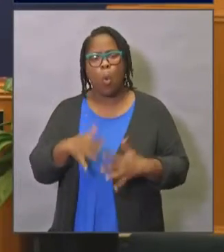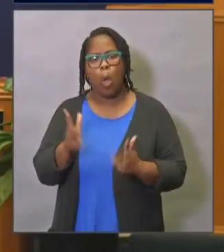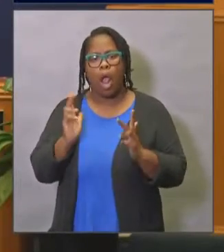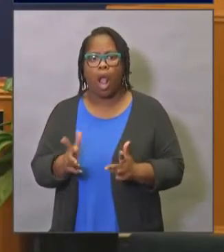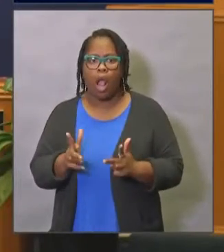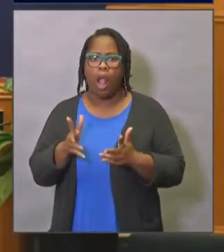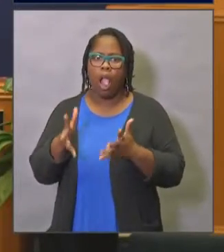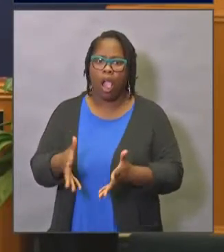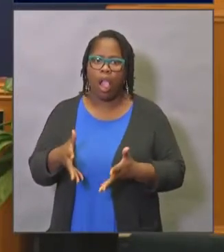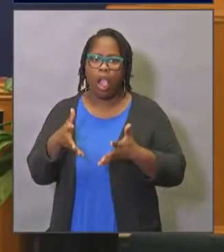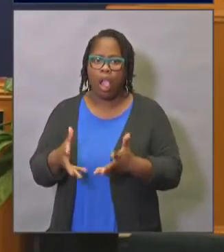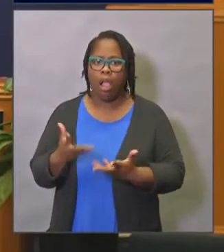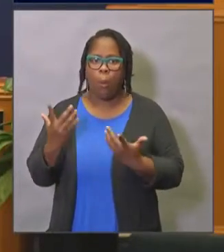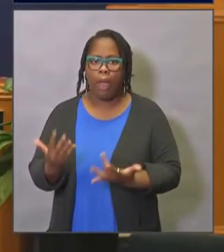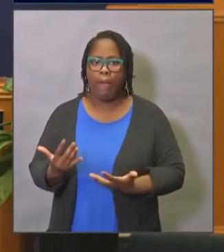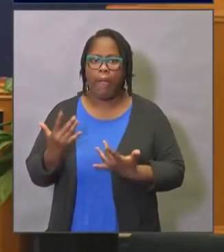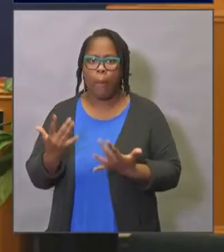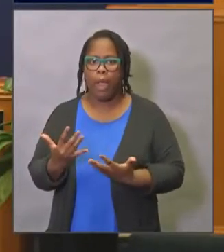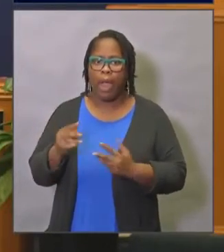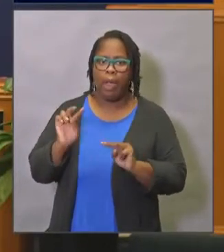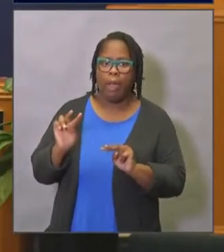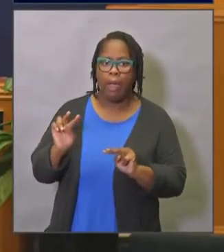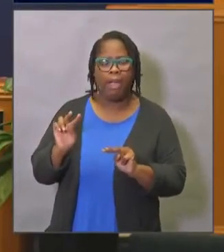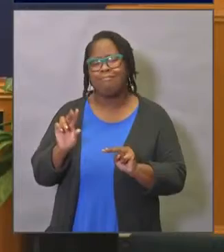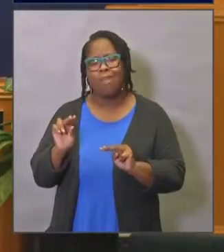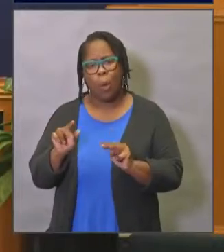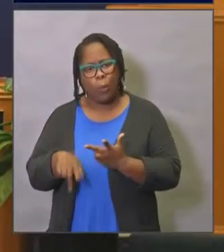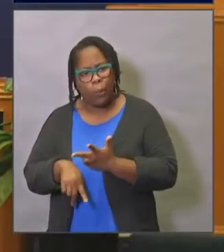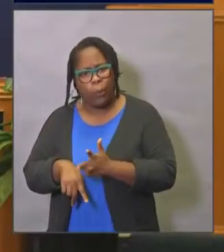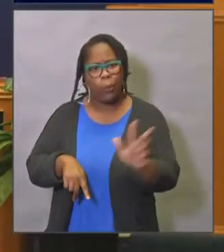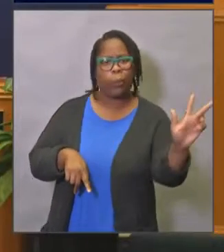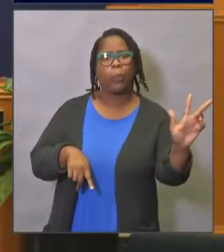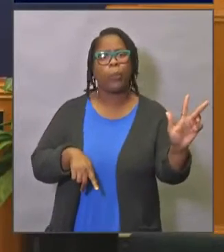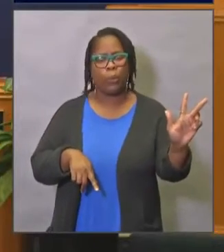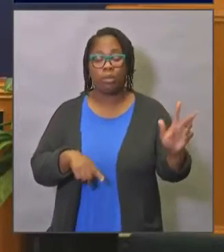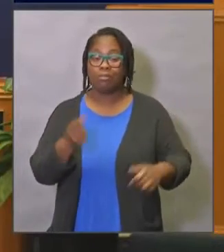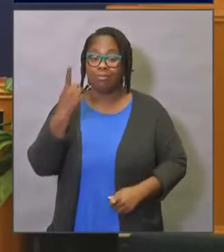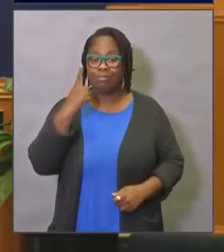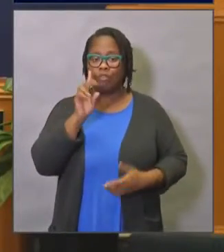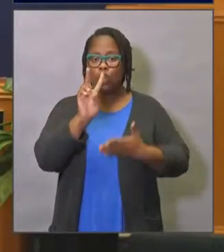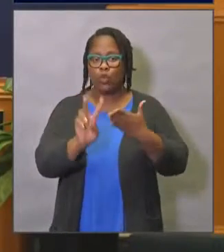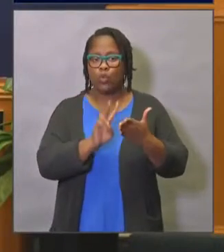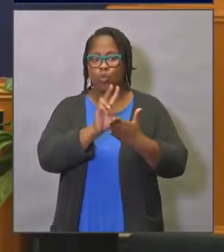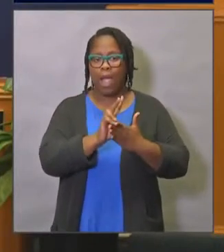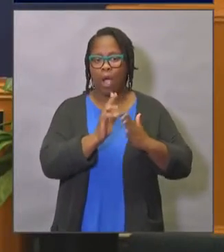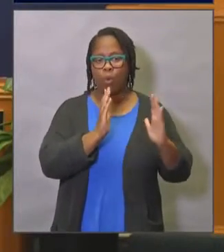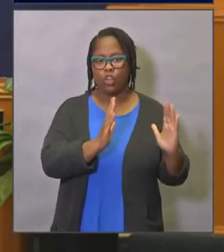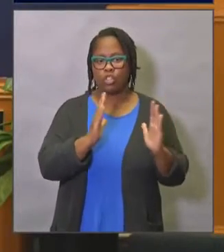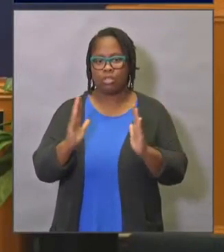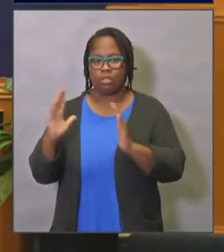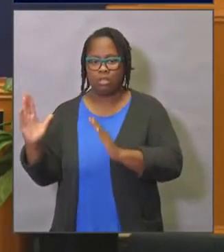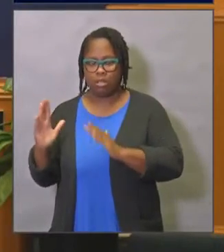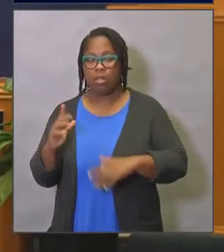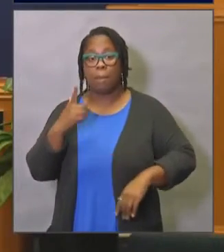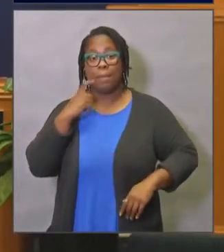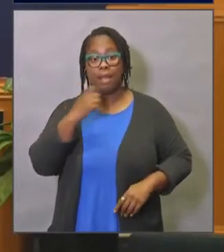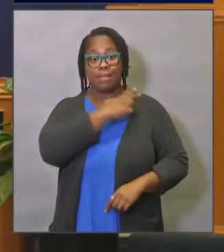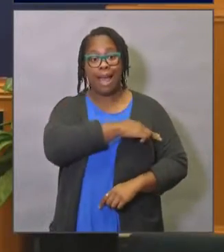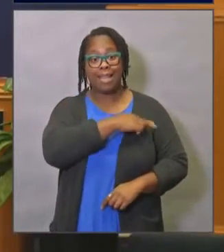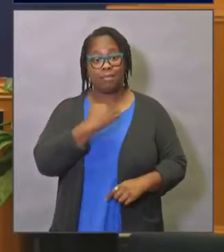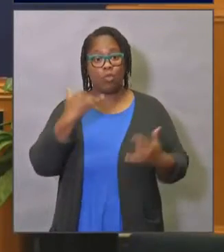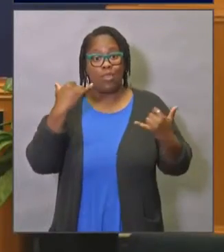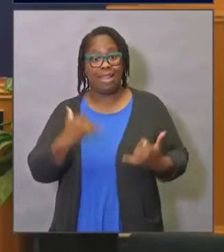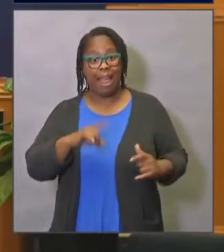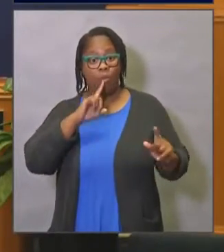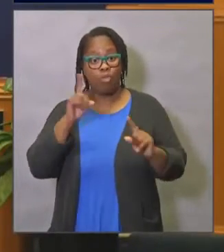offload times at the specific hospitals. As I mentioned, diversion is only done in 2-hour increments, so just because a hospital is in diversion and reported to